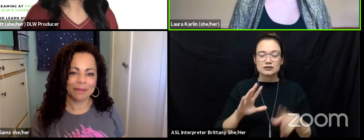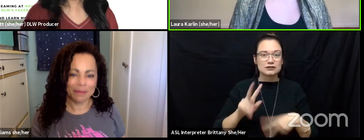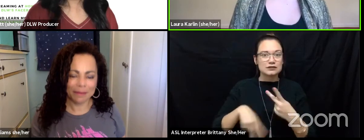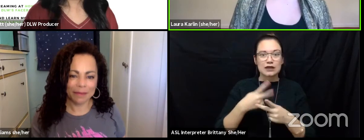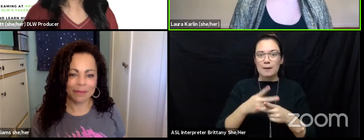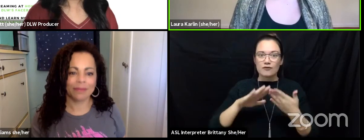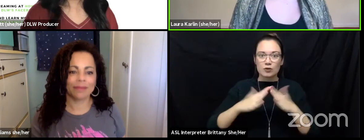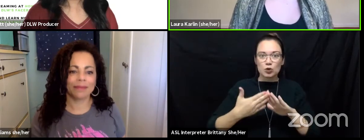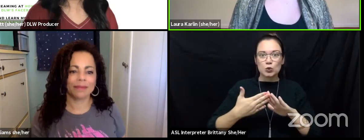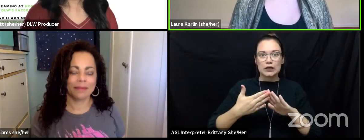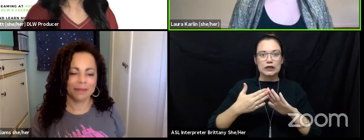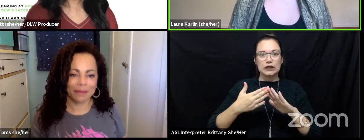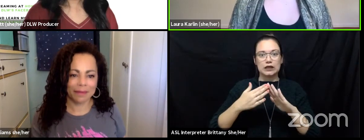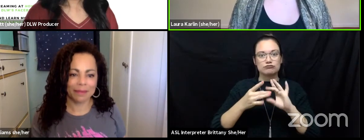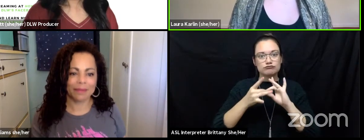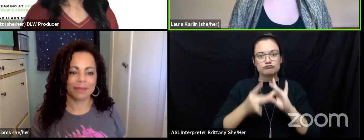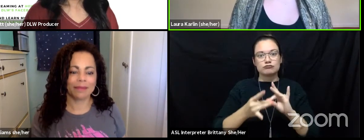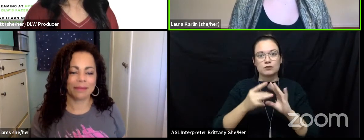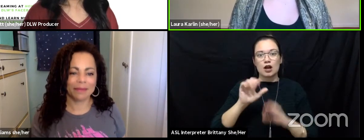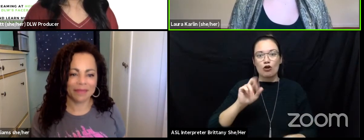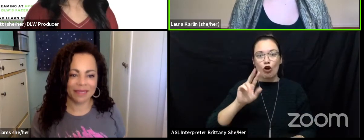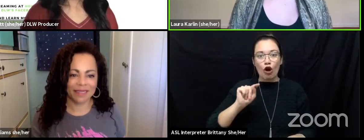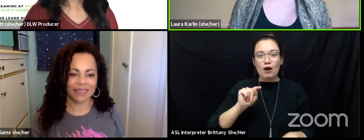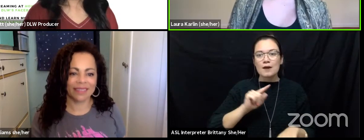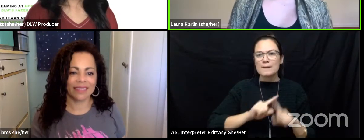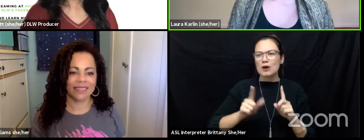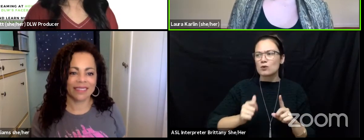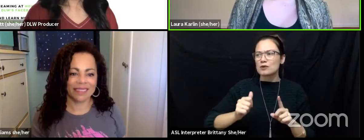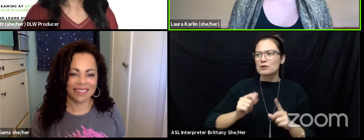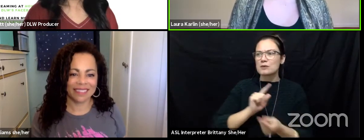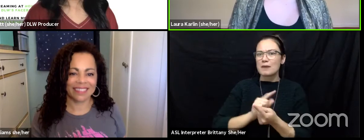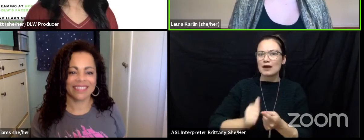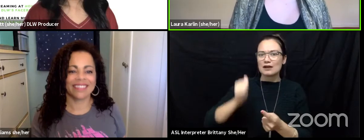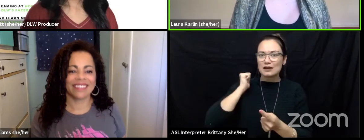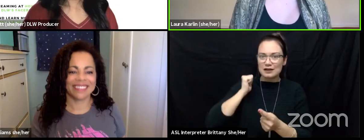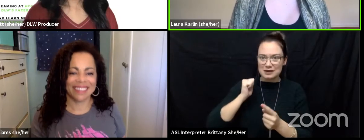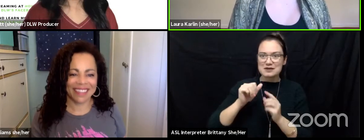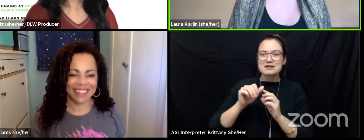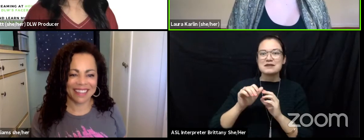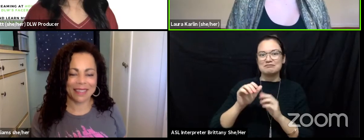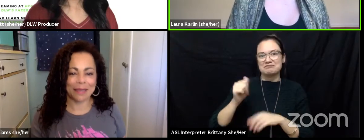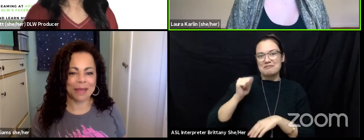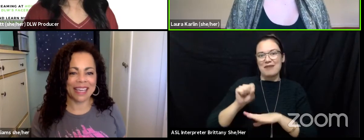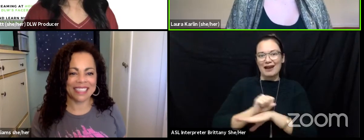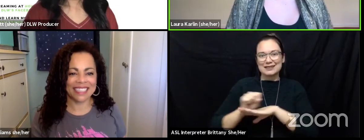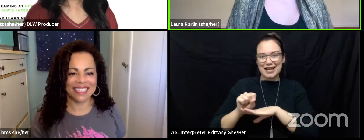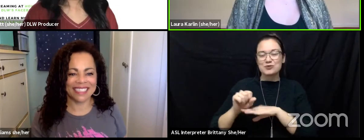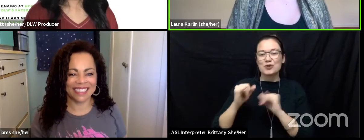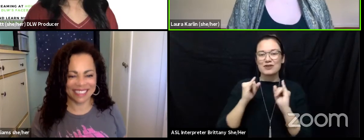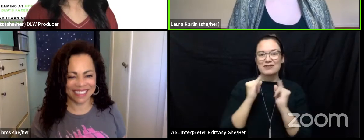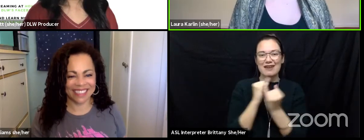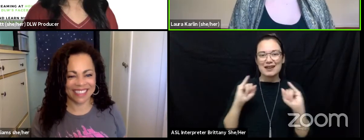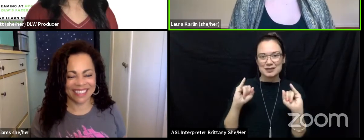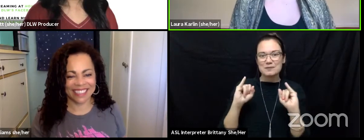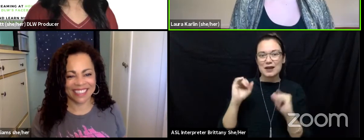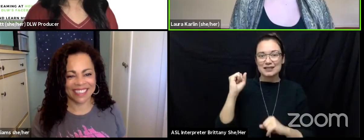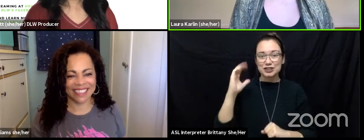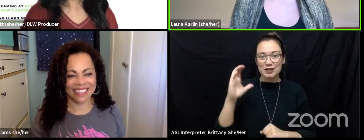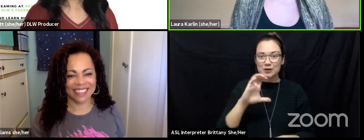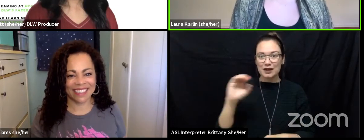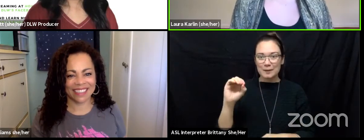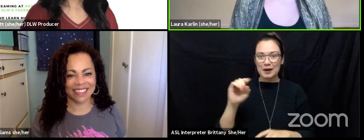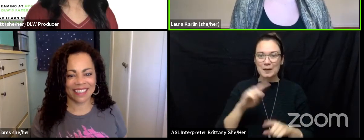art. We met backstage at Independent Shakespeare Company, where she was igniting